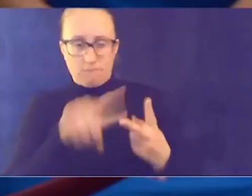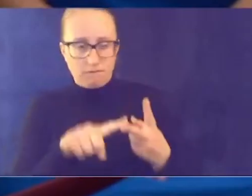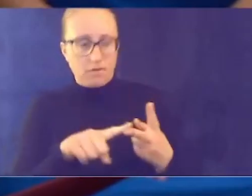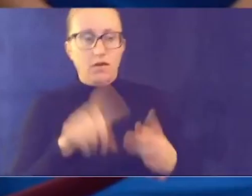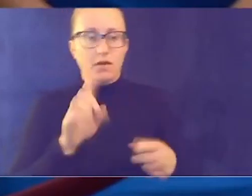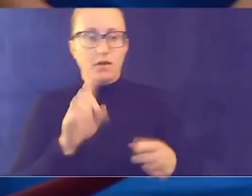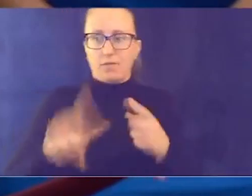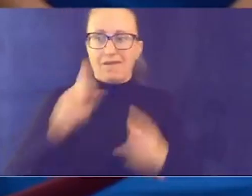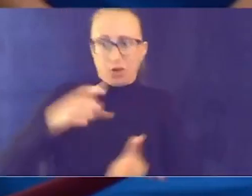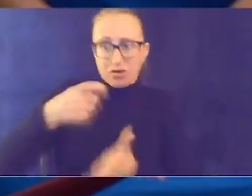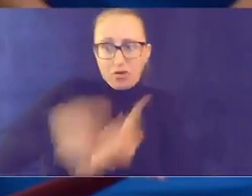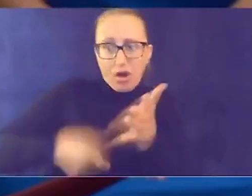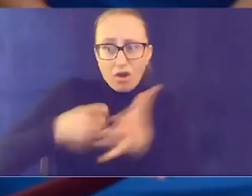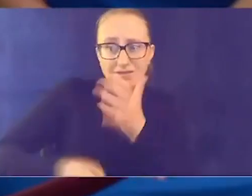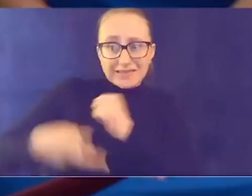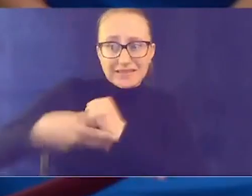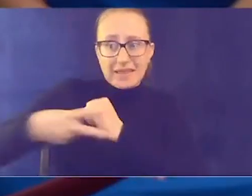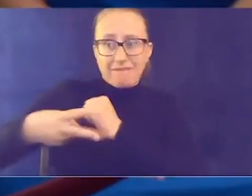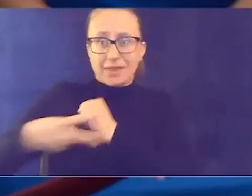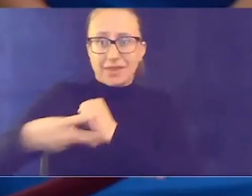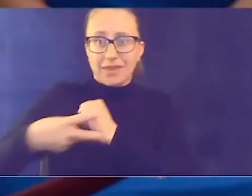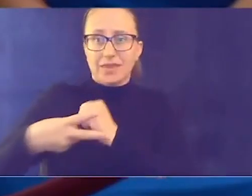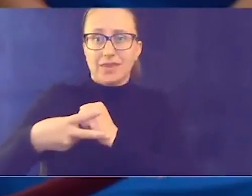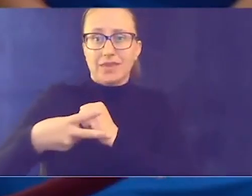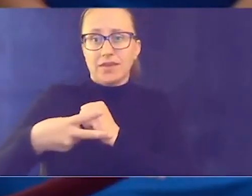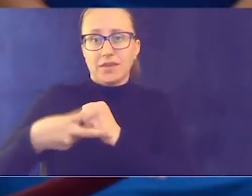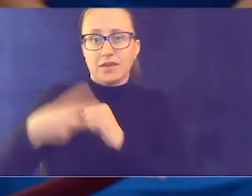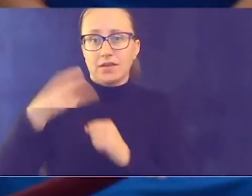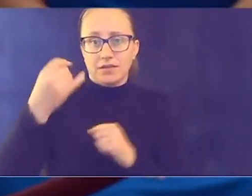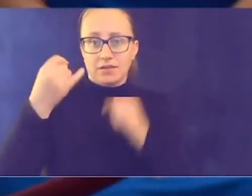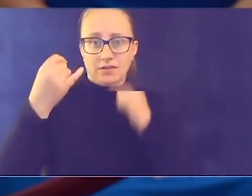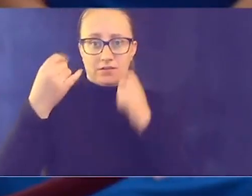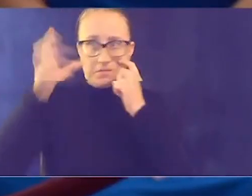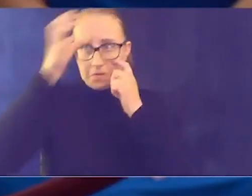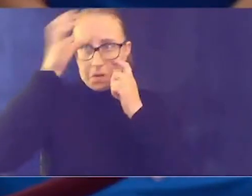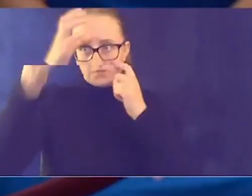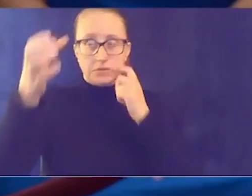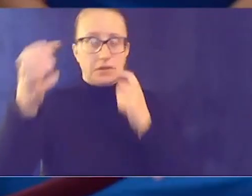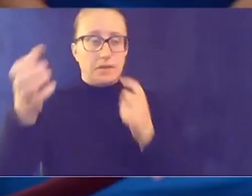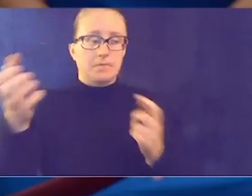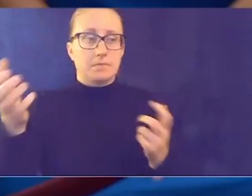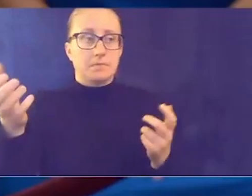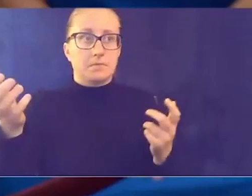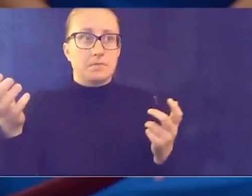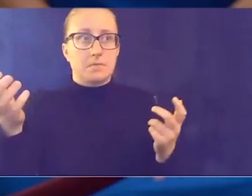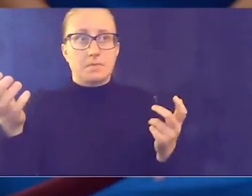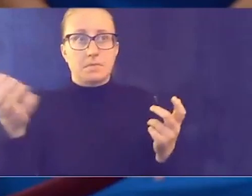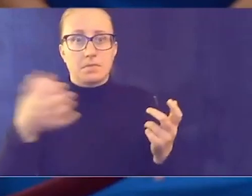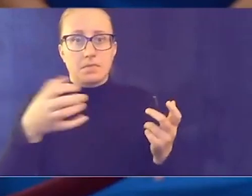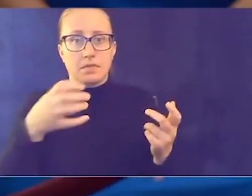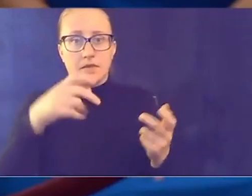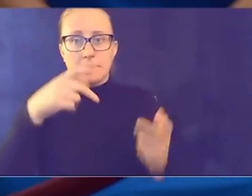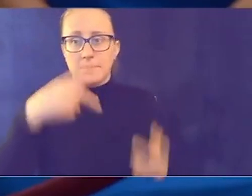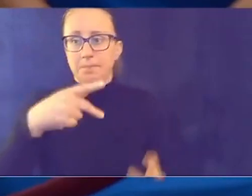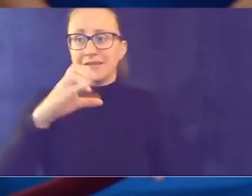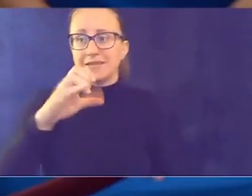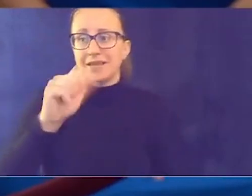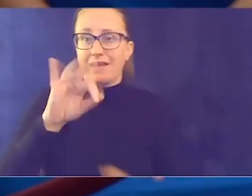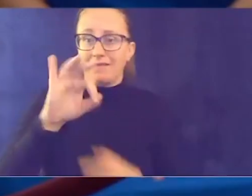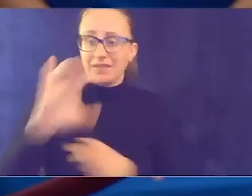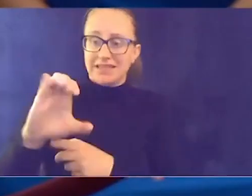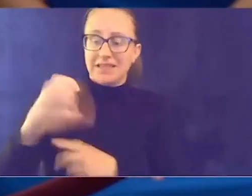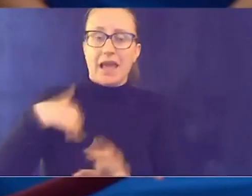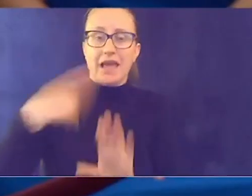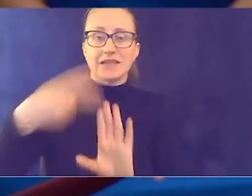the idea, as has been pointed out previously, that the PCAFC program has higher standards